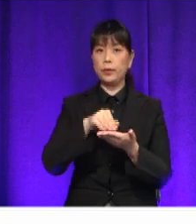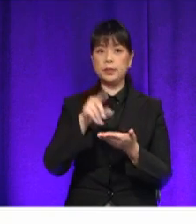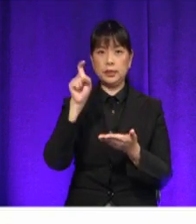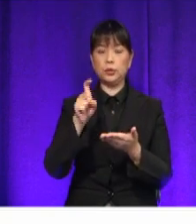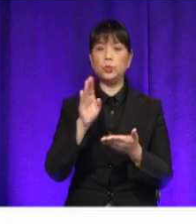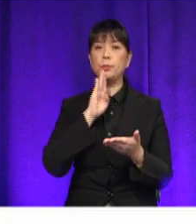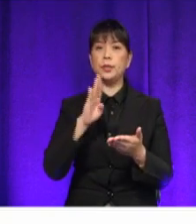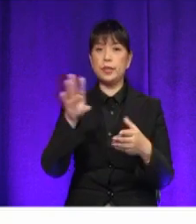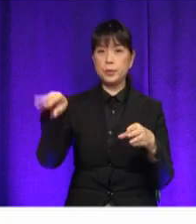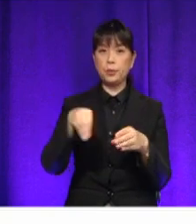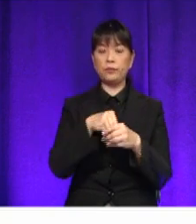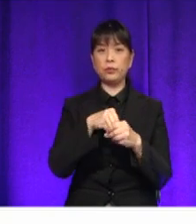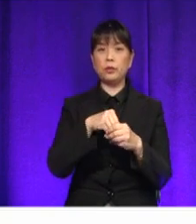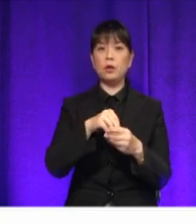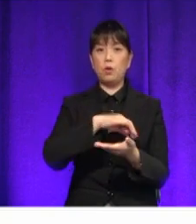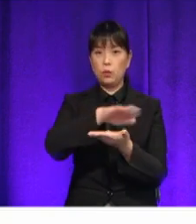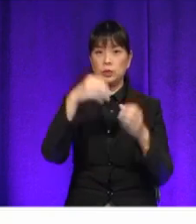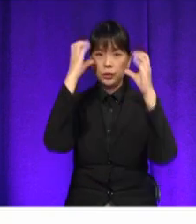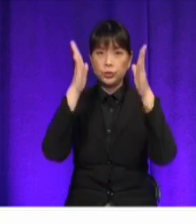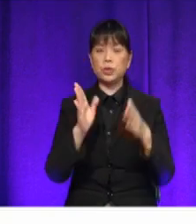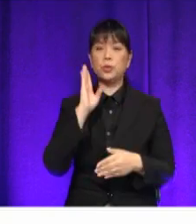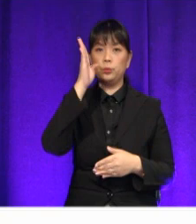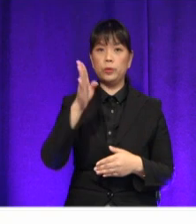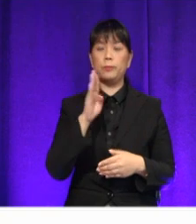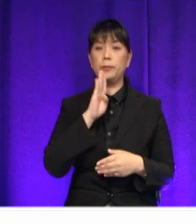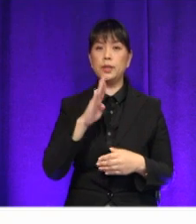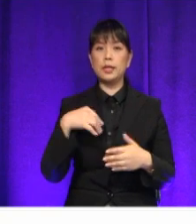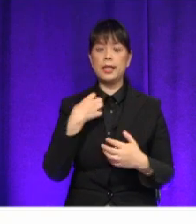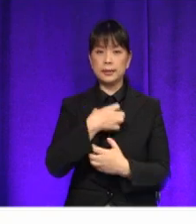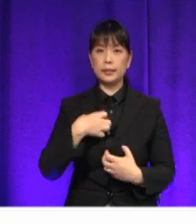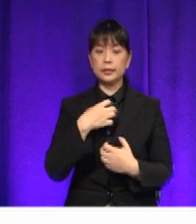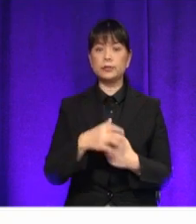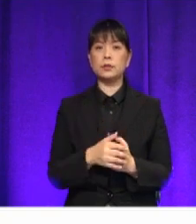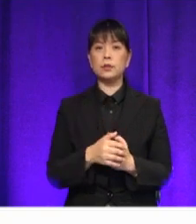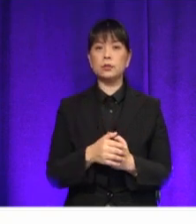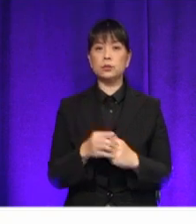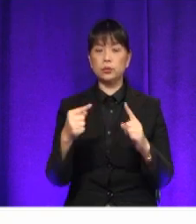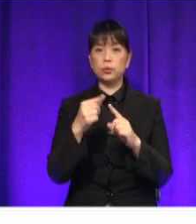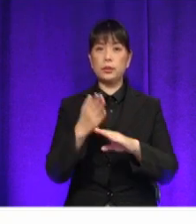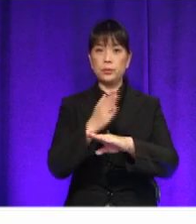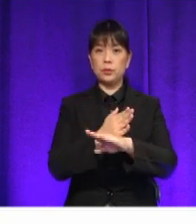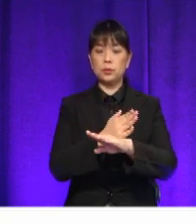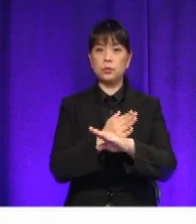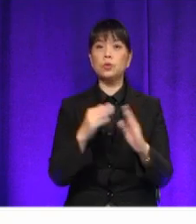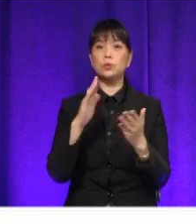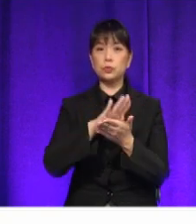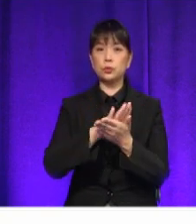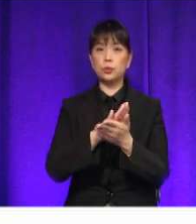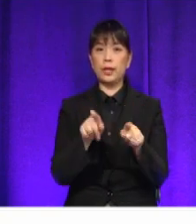teachers are very excited, and I'm sure their job will be made easier, which will improve the school as a whole.